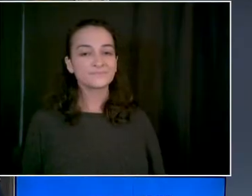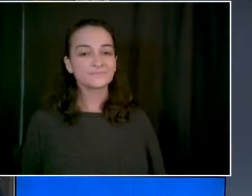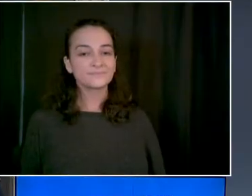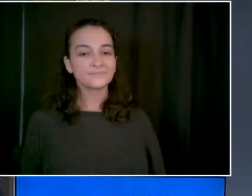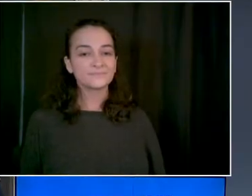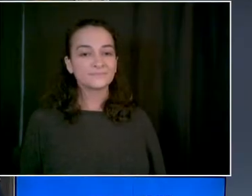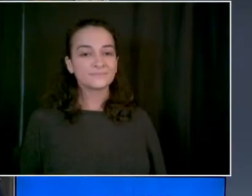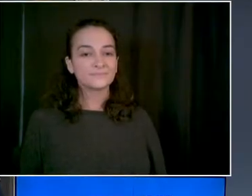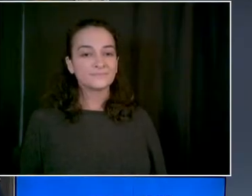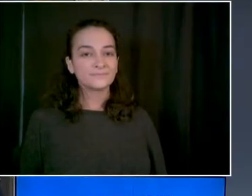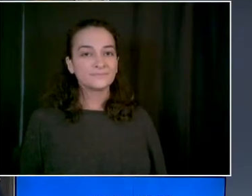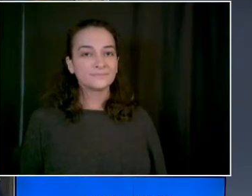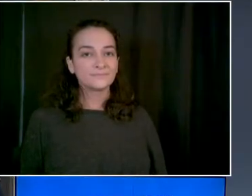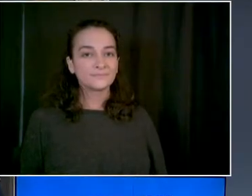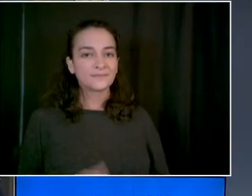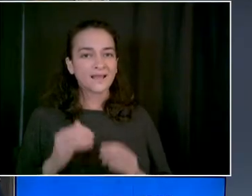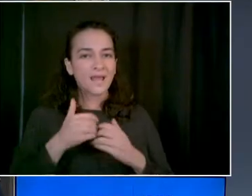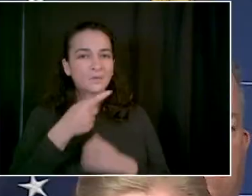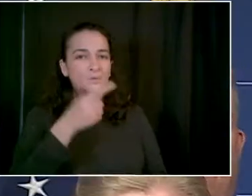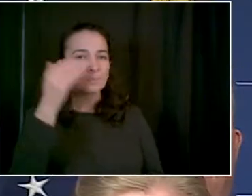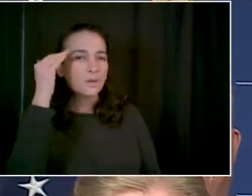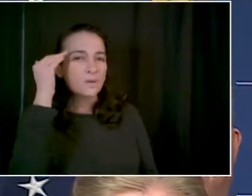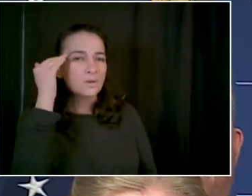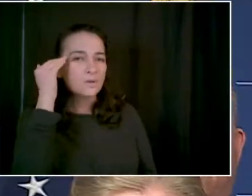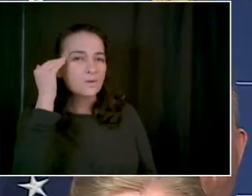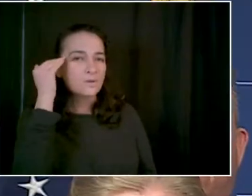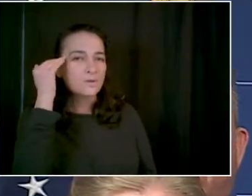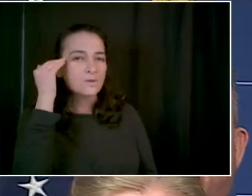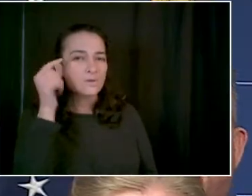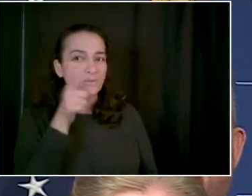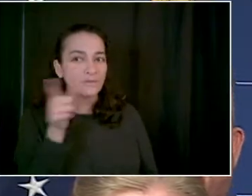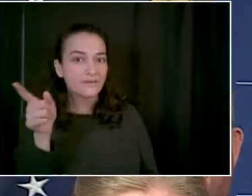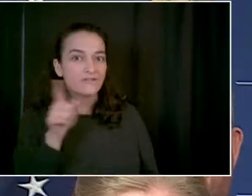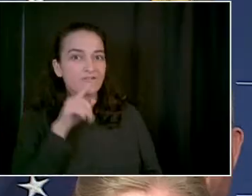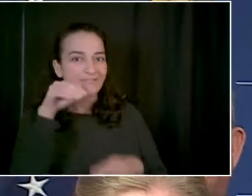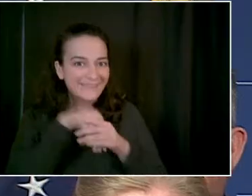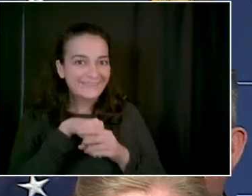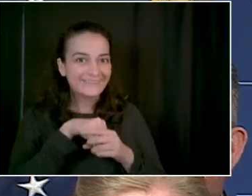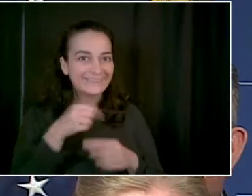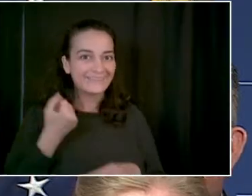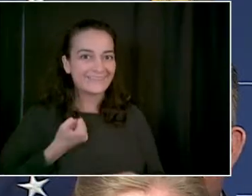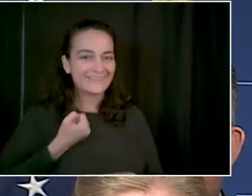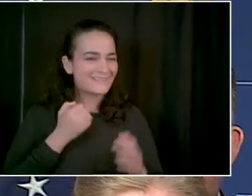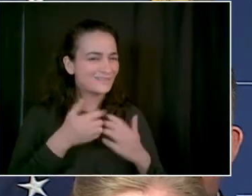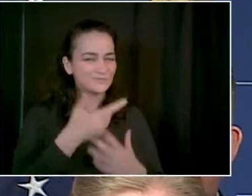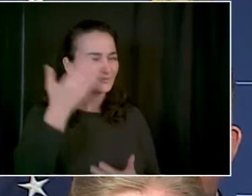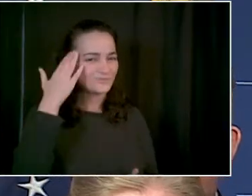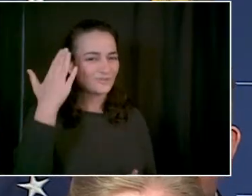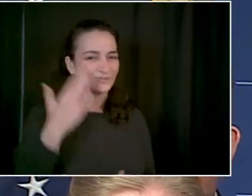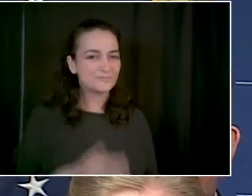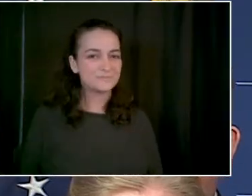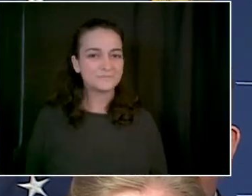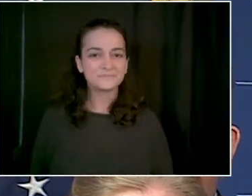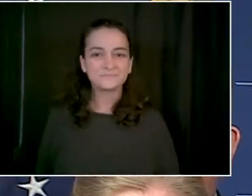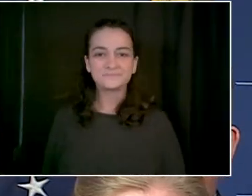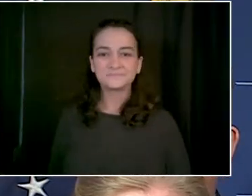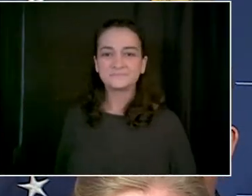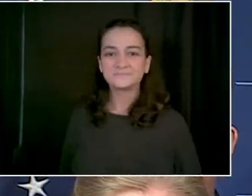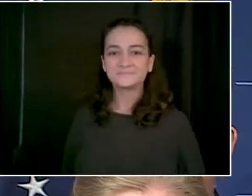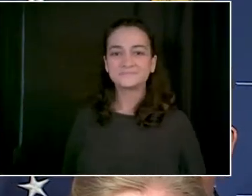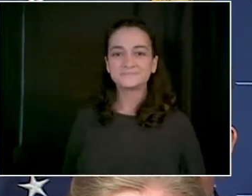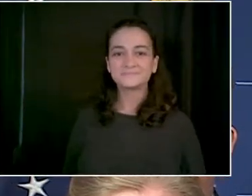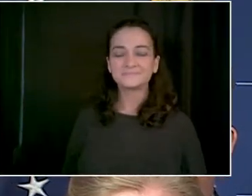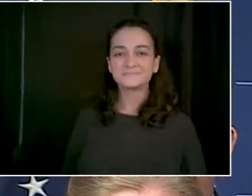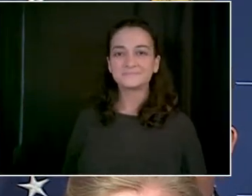organization? Yes. So what we consider Los Diablos de la 42 crew is really a farm team, a